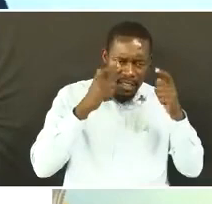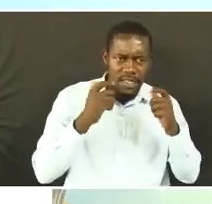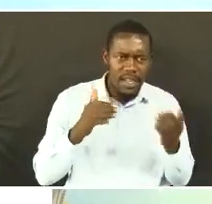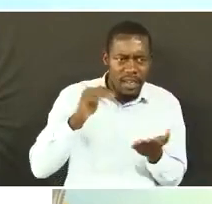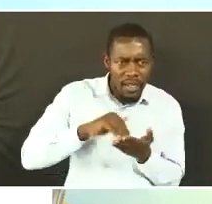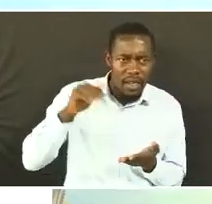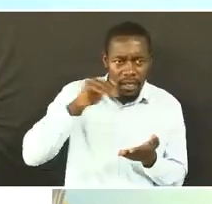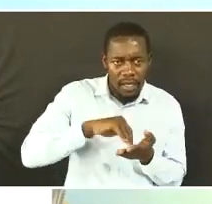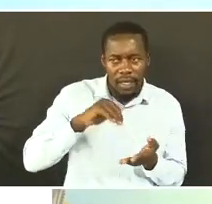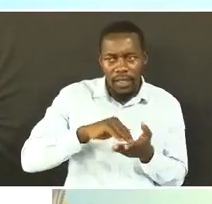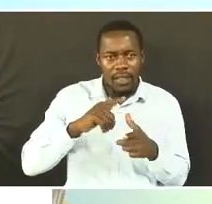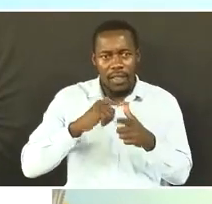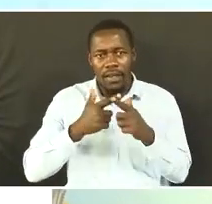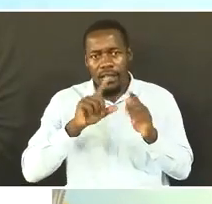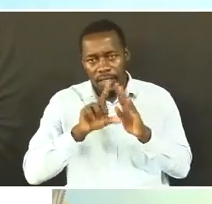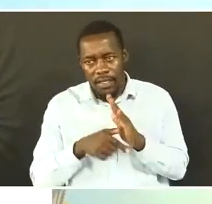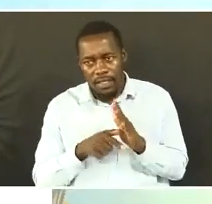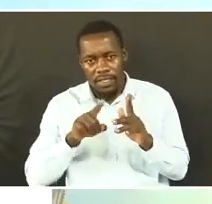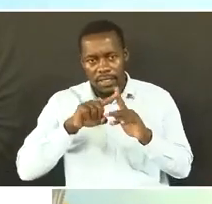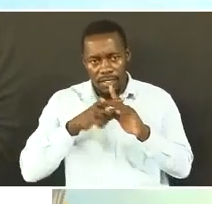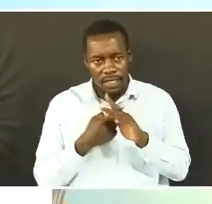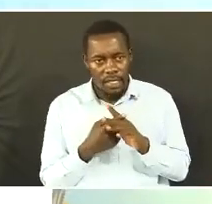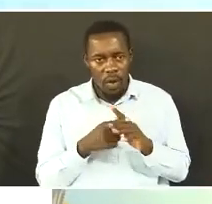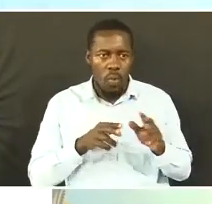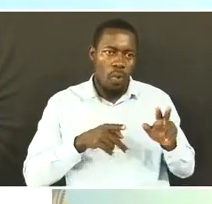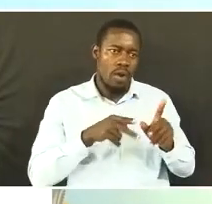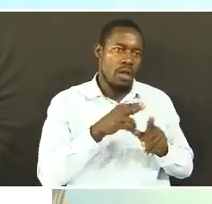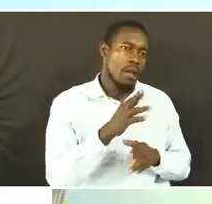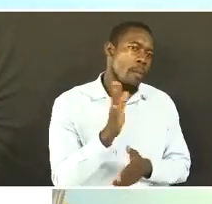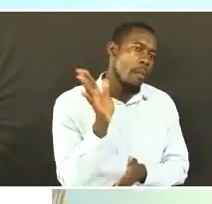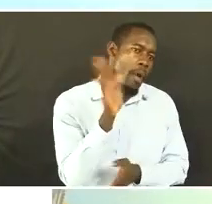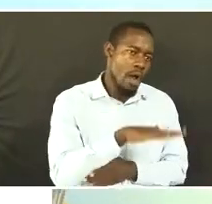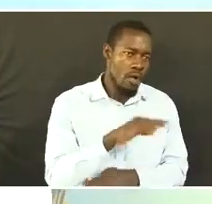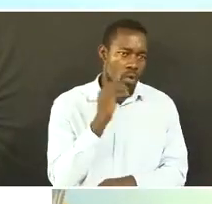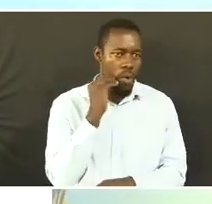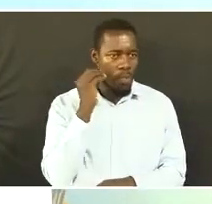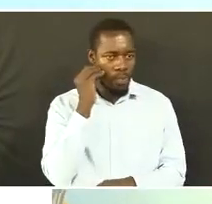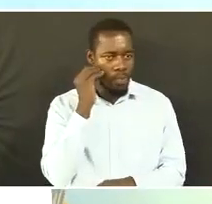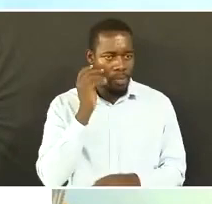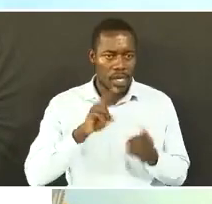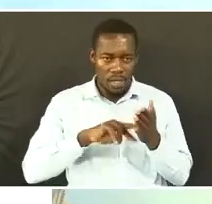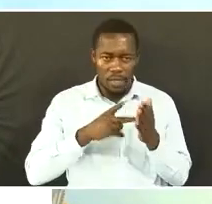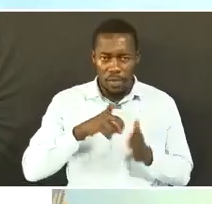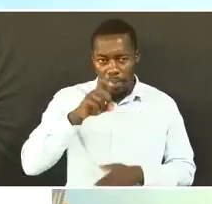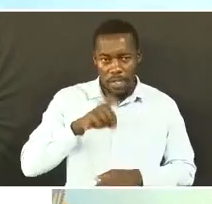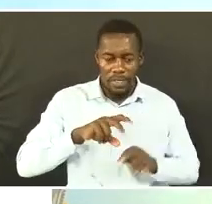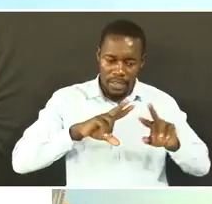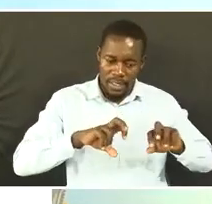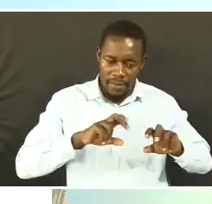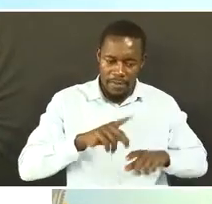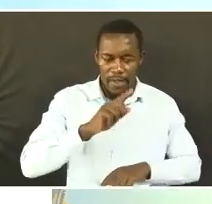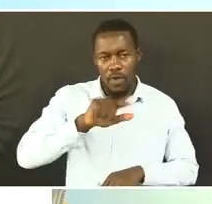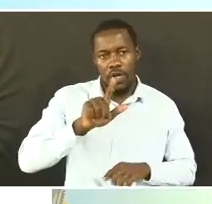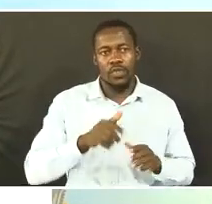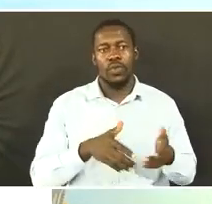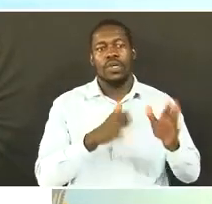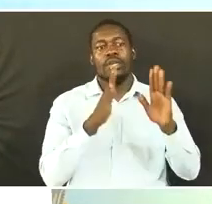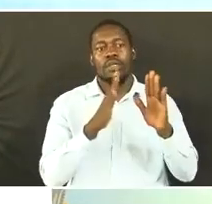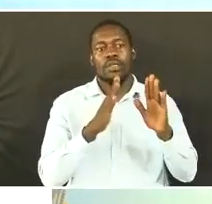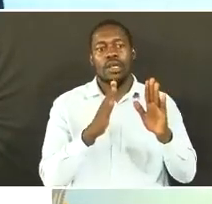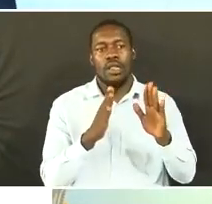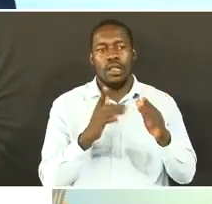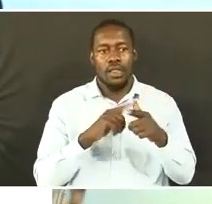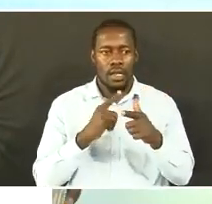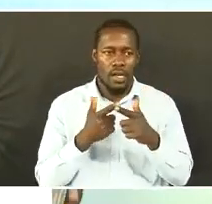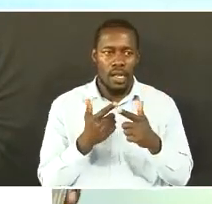to Christ Jesus. His grace is still holding out the wonderful call. Sinner and wanderer,